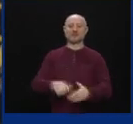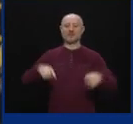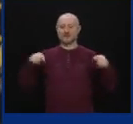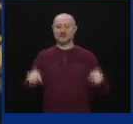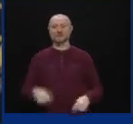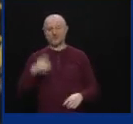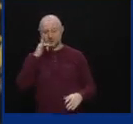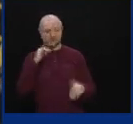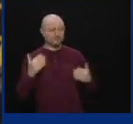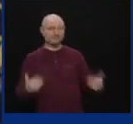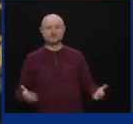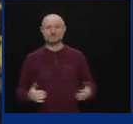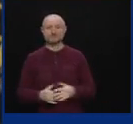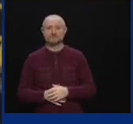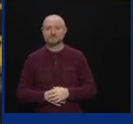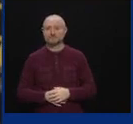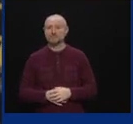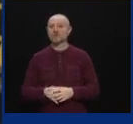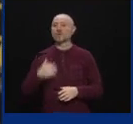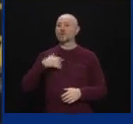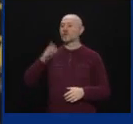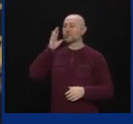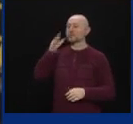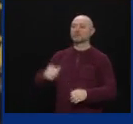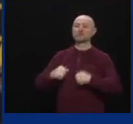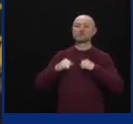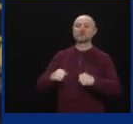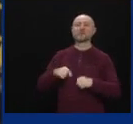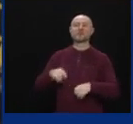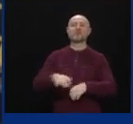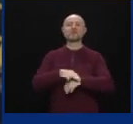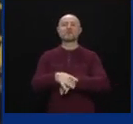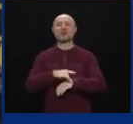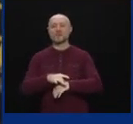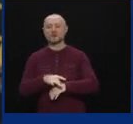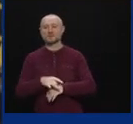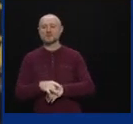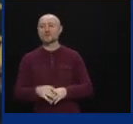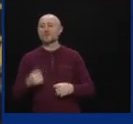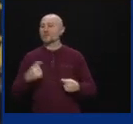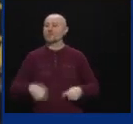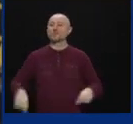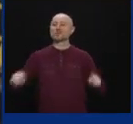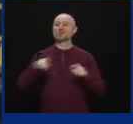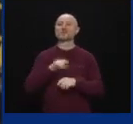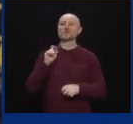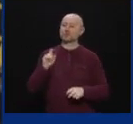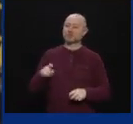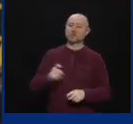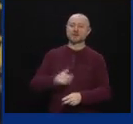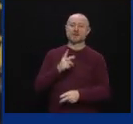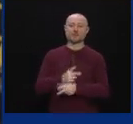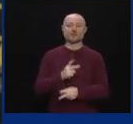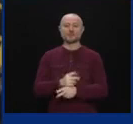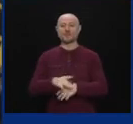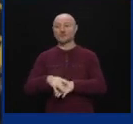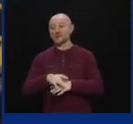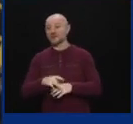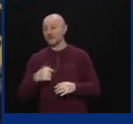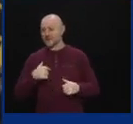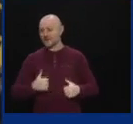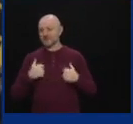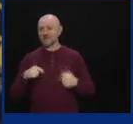protect this fragile planet that's been entrusted to us for the time that we live on this planet. It's